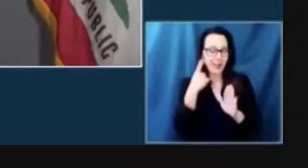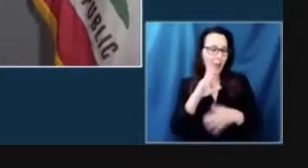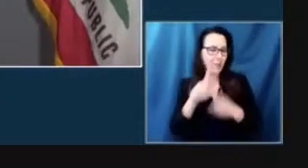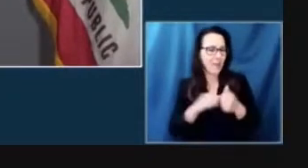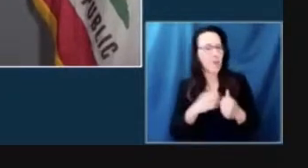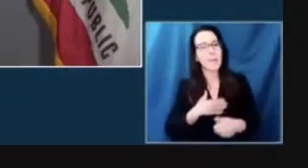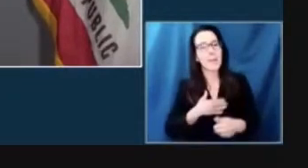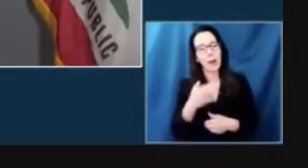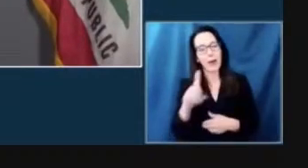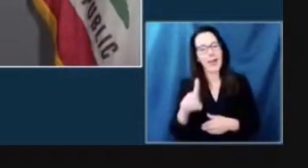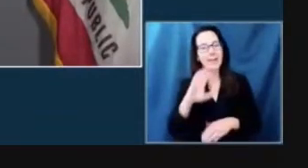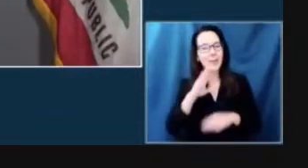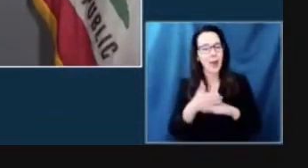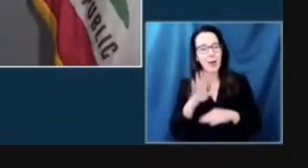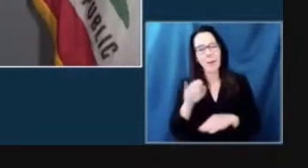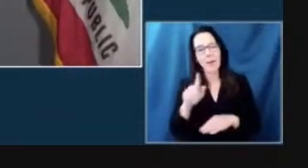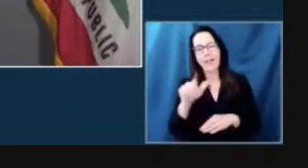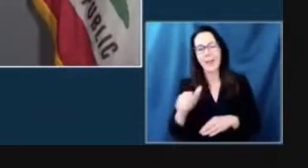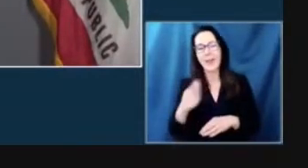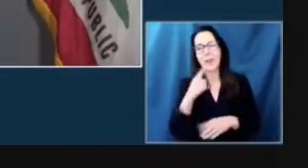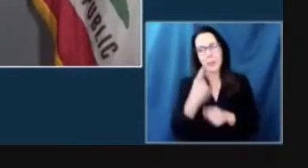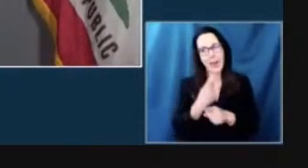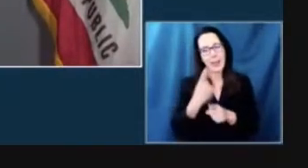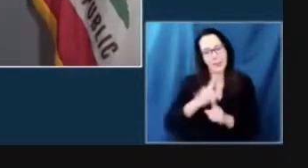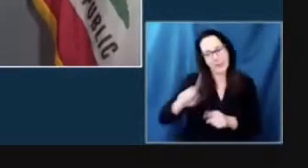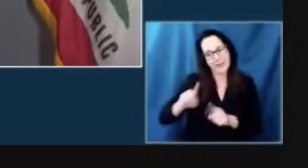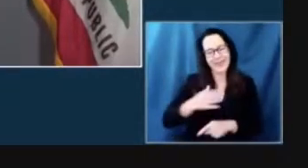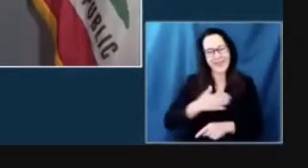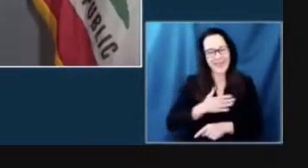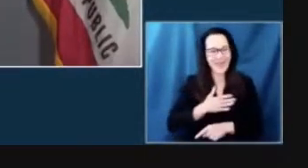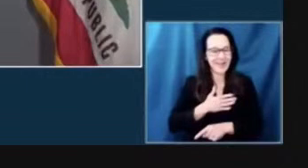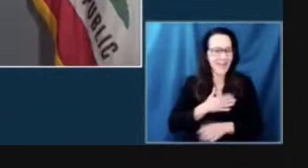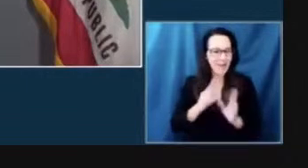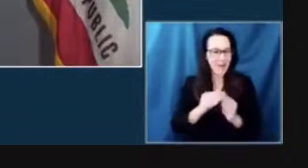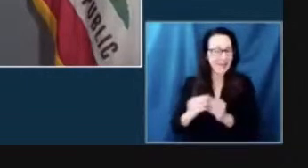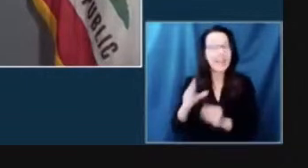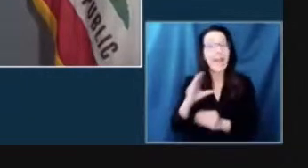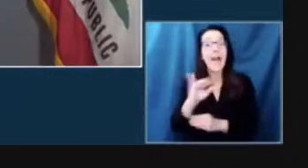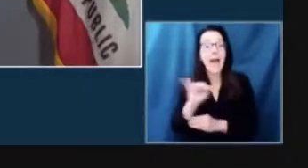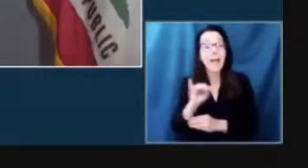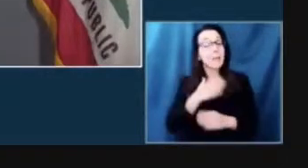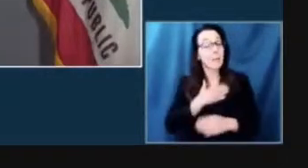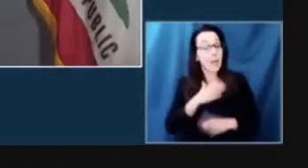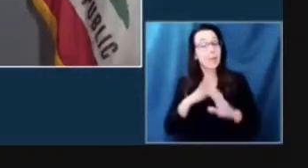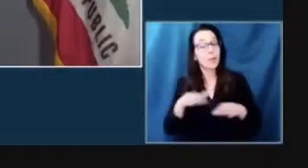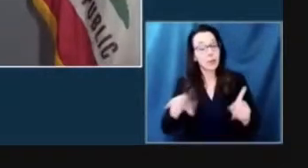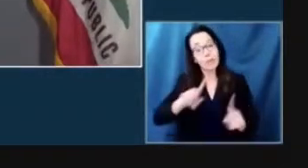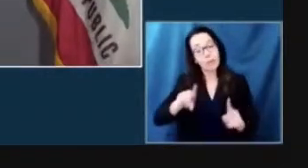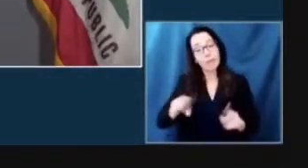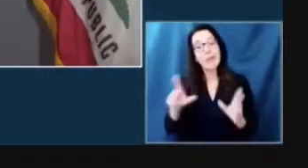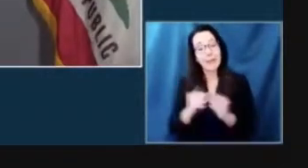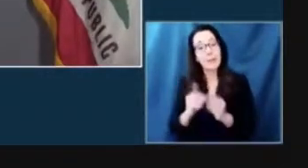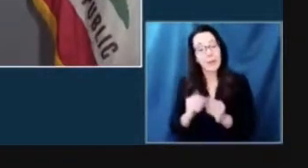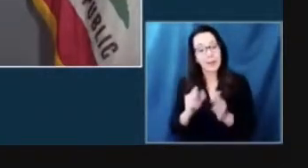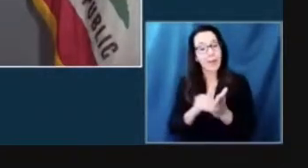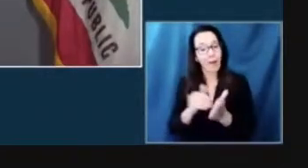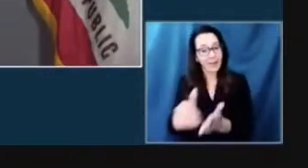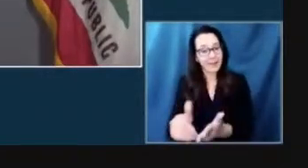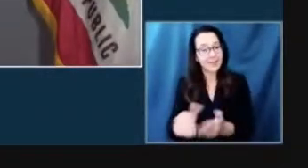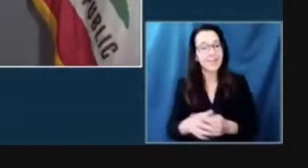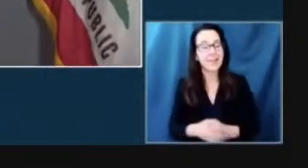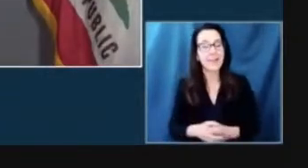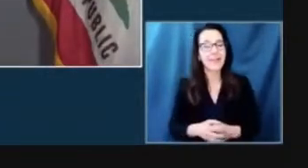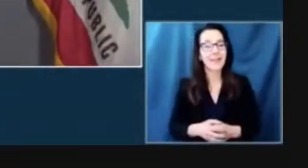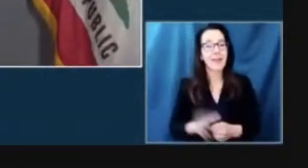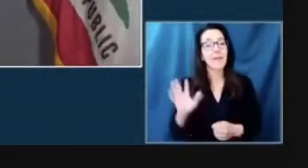who's been a regular at these meetings, as my children were so many years ago. As a former party chair, it's always a thrill for